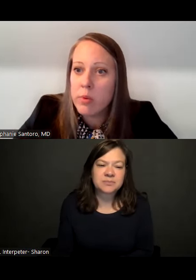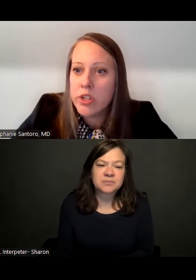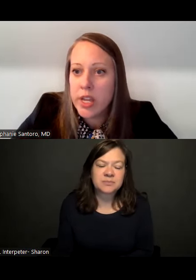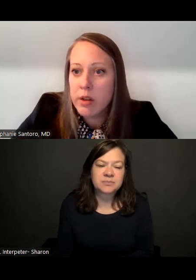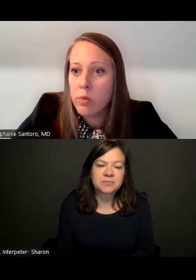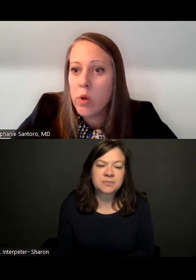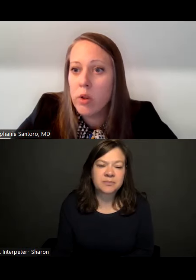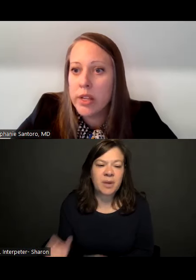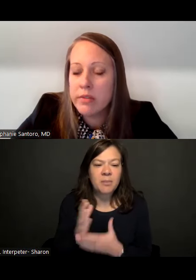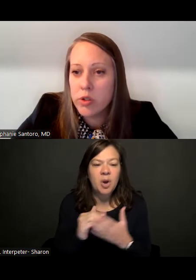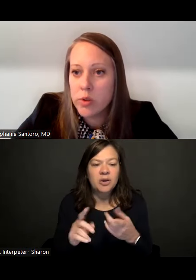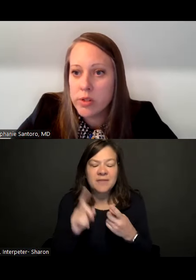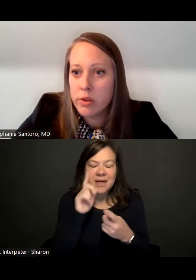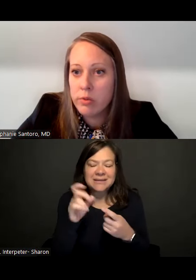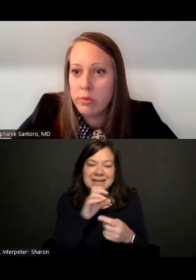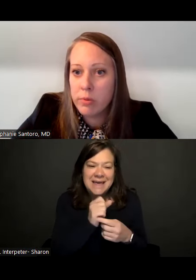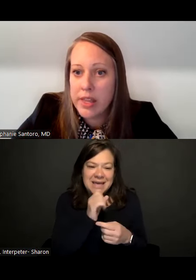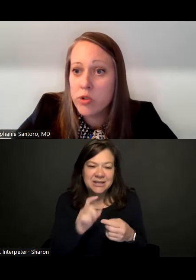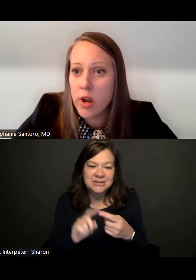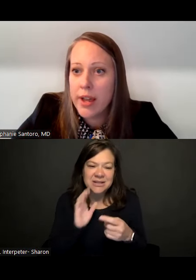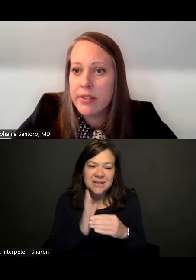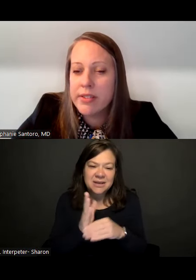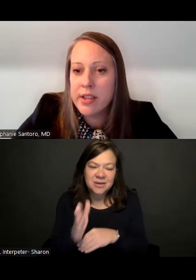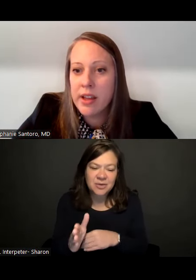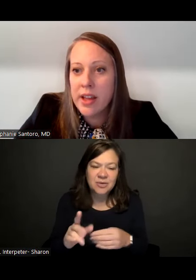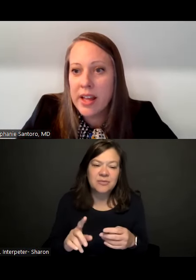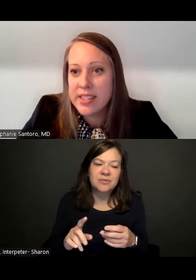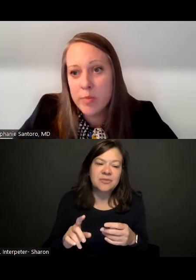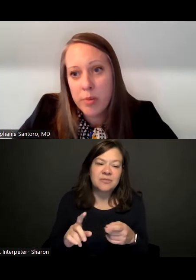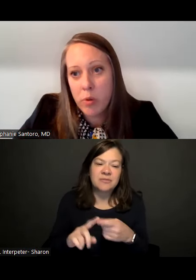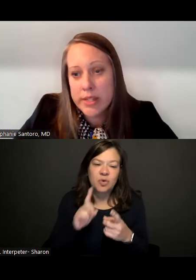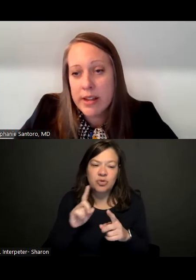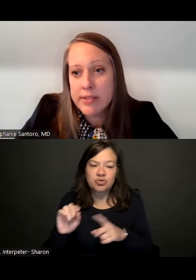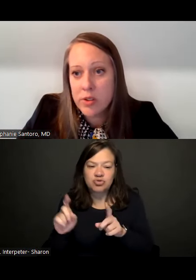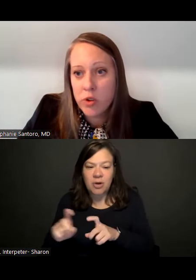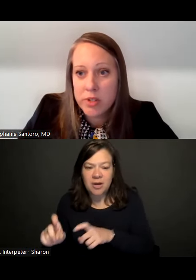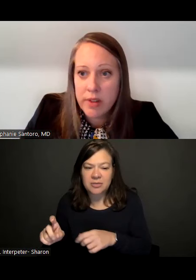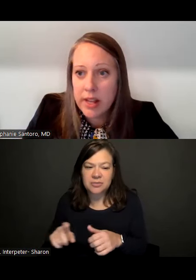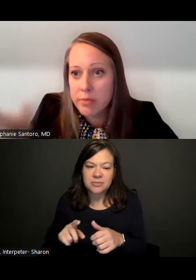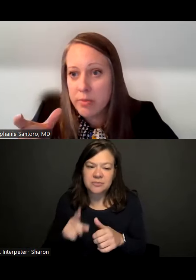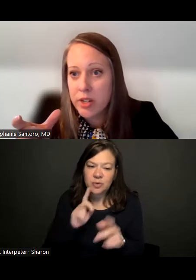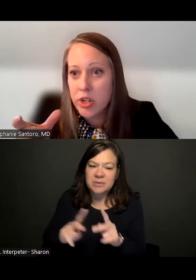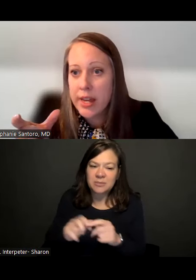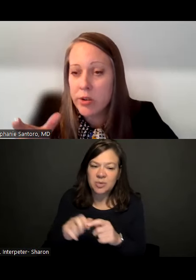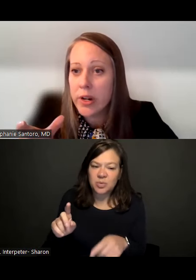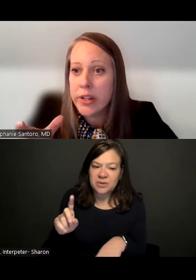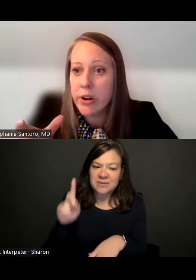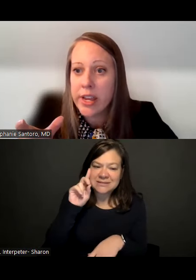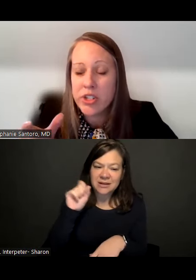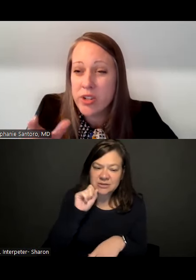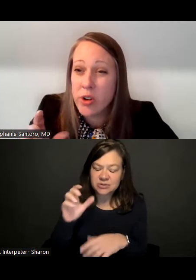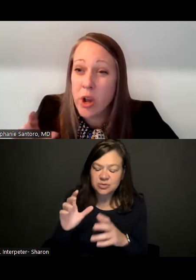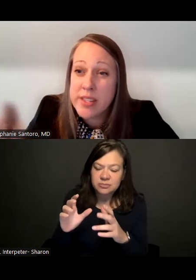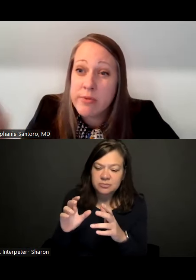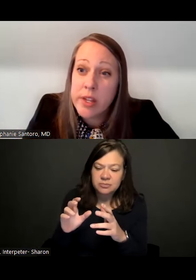age at which they enroll individuals in the trials. Since people with Down syndrome develop dementia at an earlier